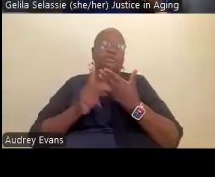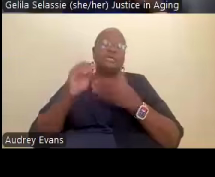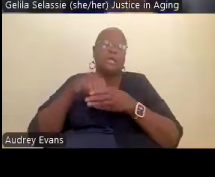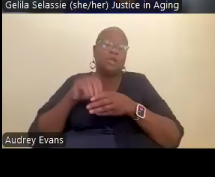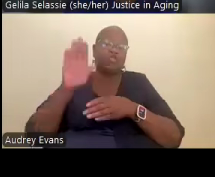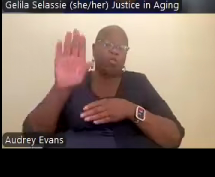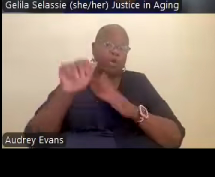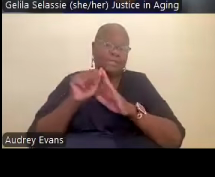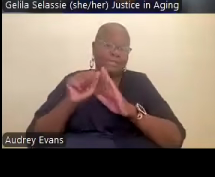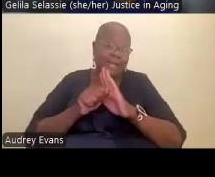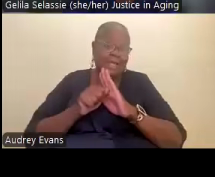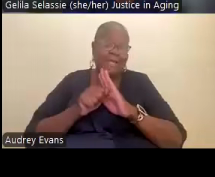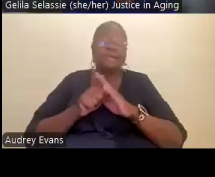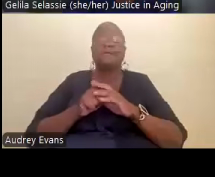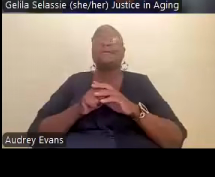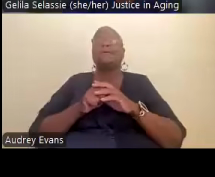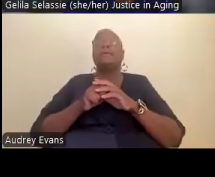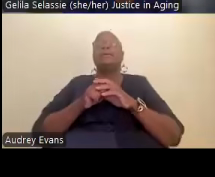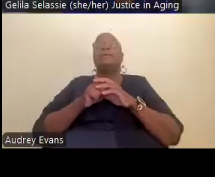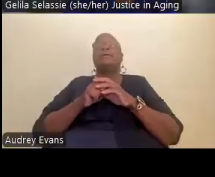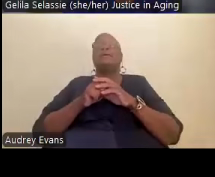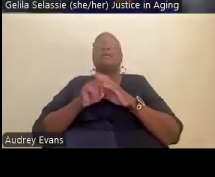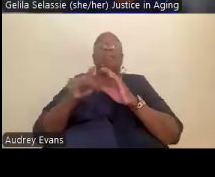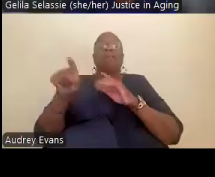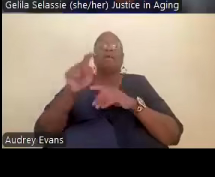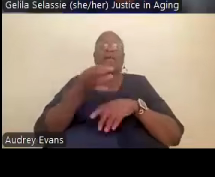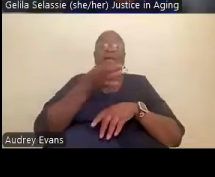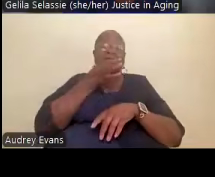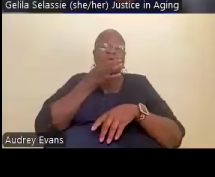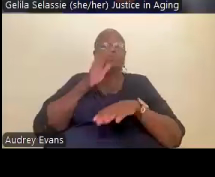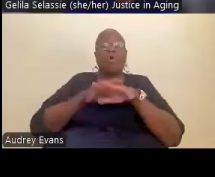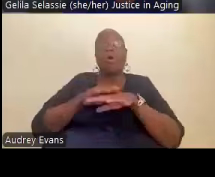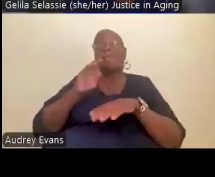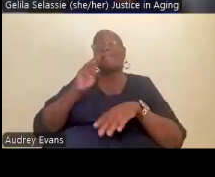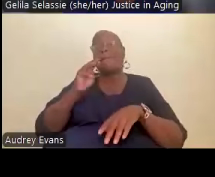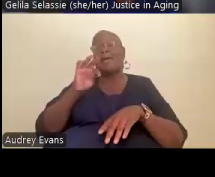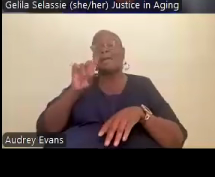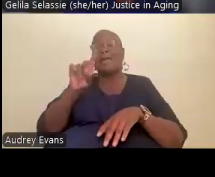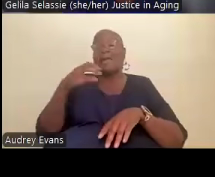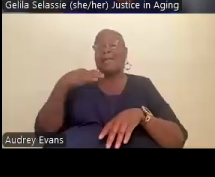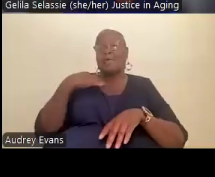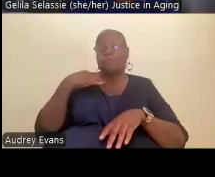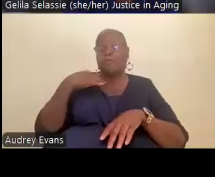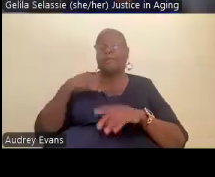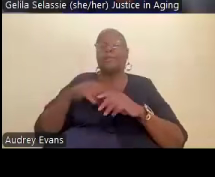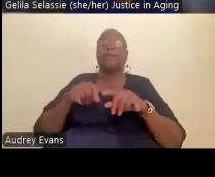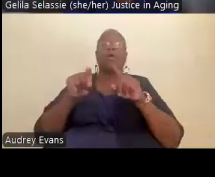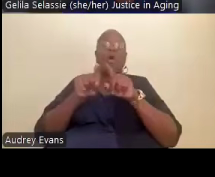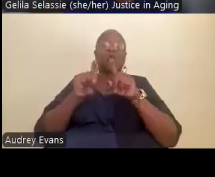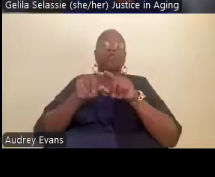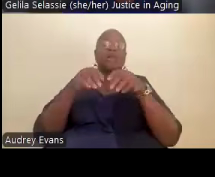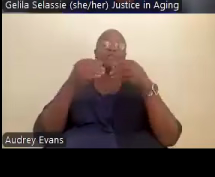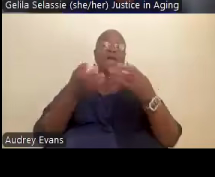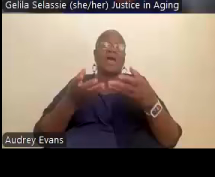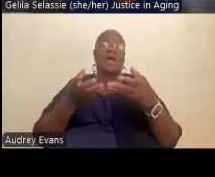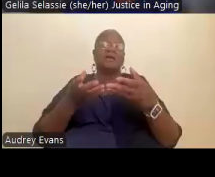state. They are experts on Medicaid eligibility and also can provide